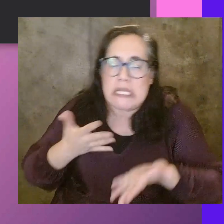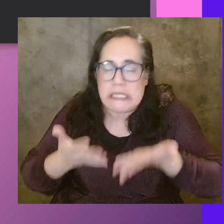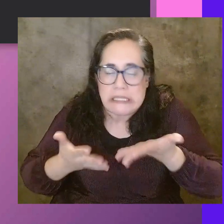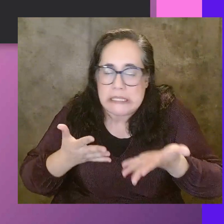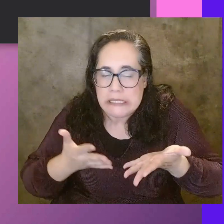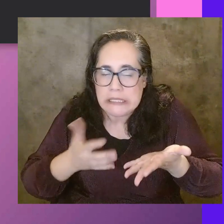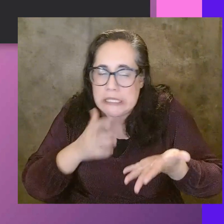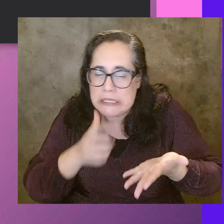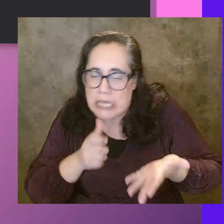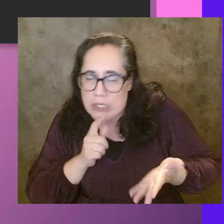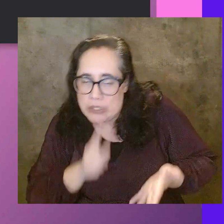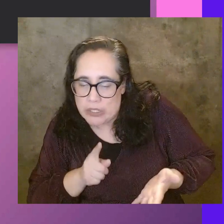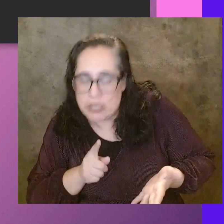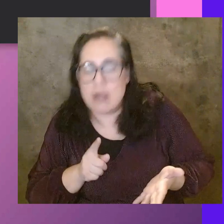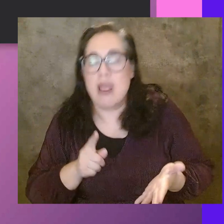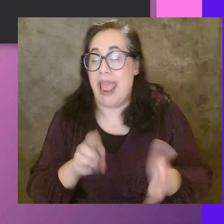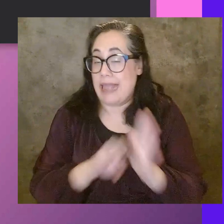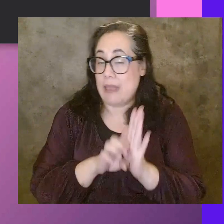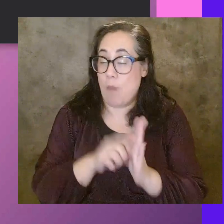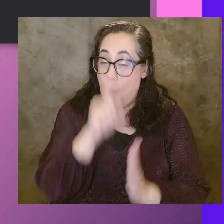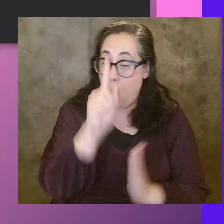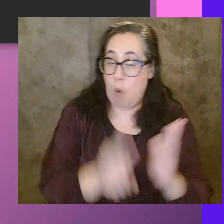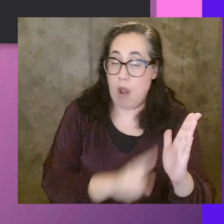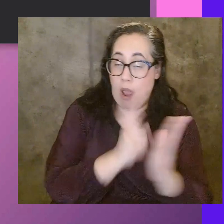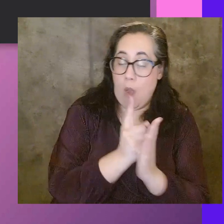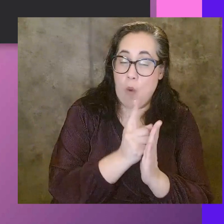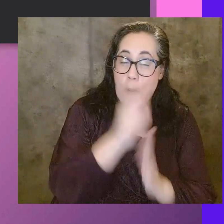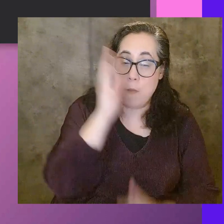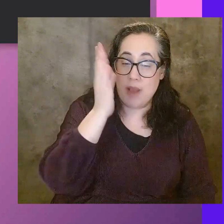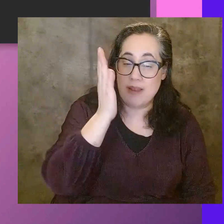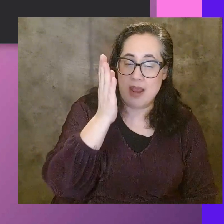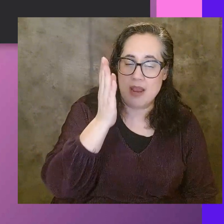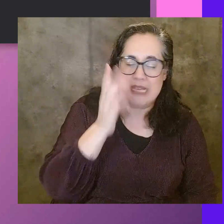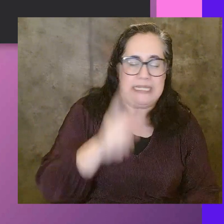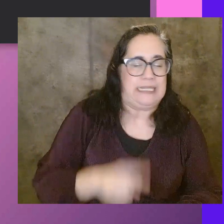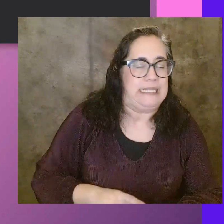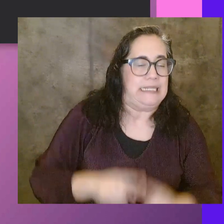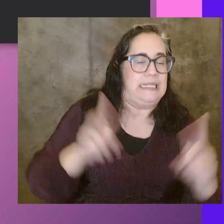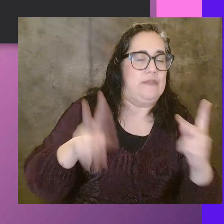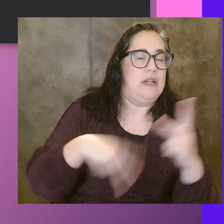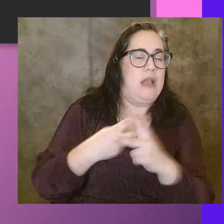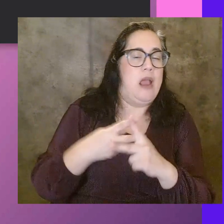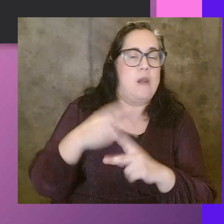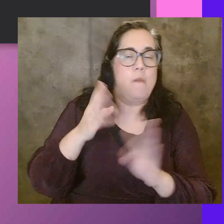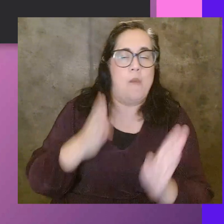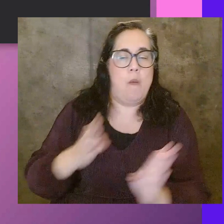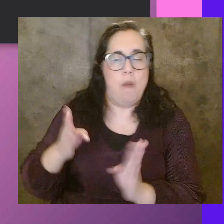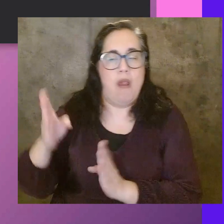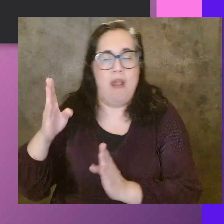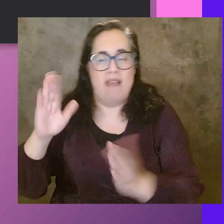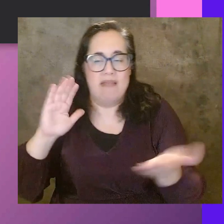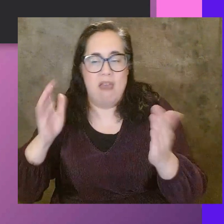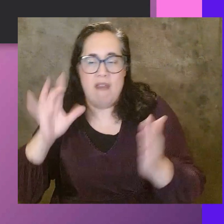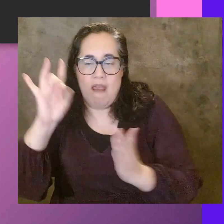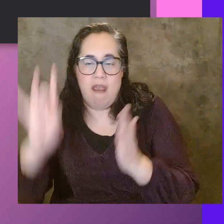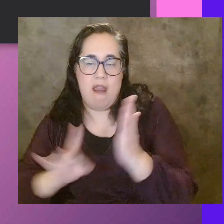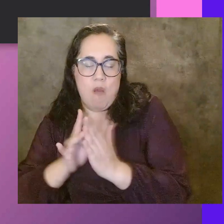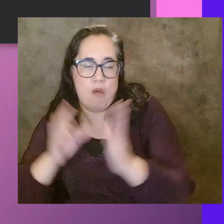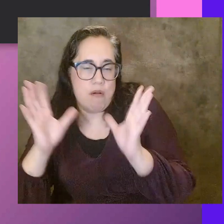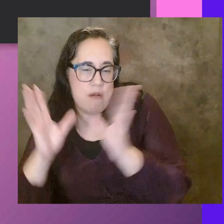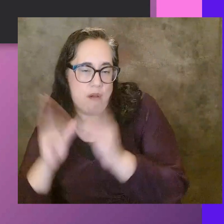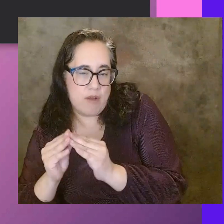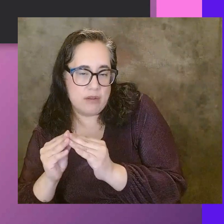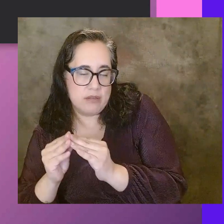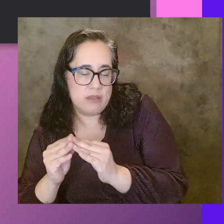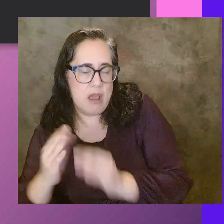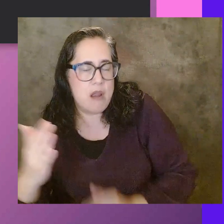uncertainty. For example, a 1 hour presentation requires a different preparation strategy than an 8 hour